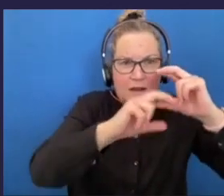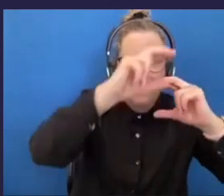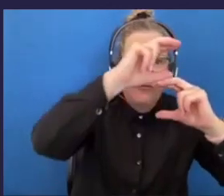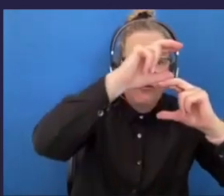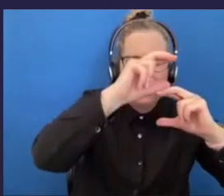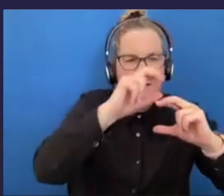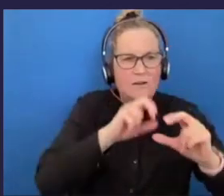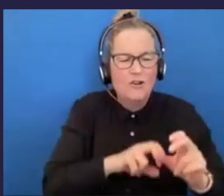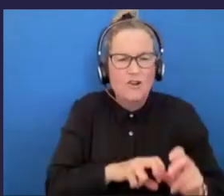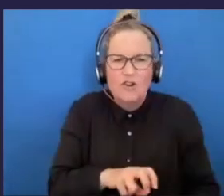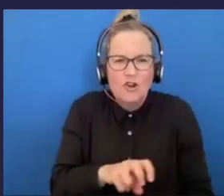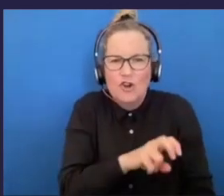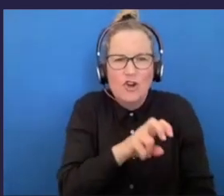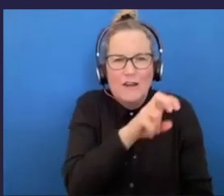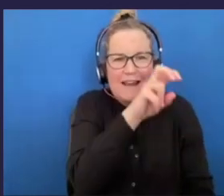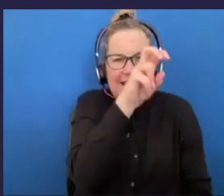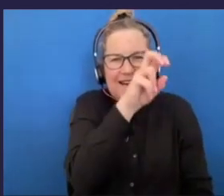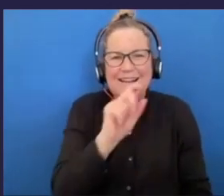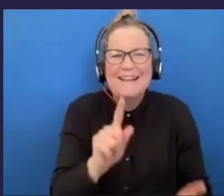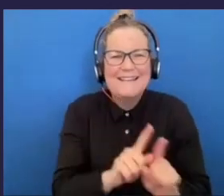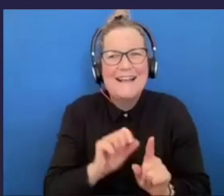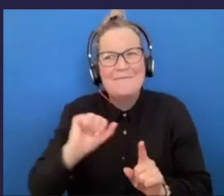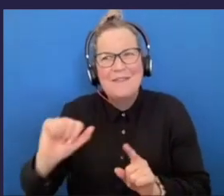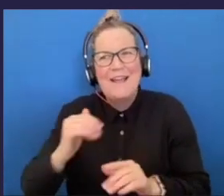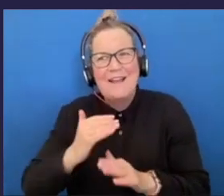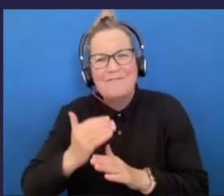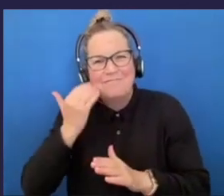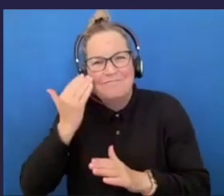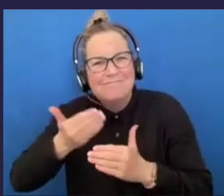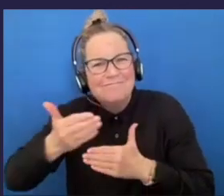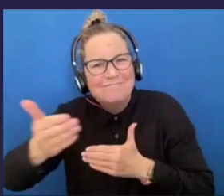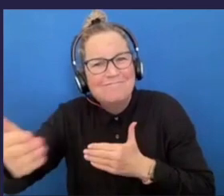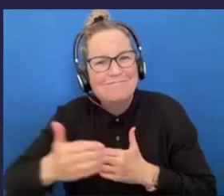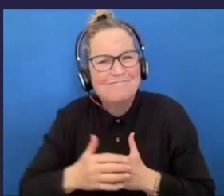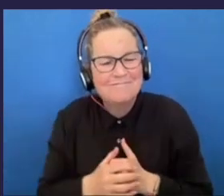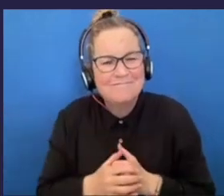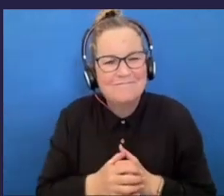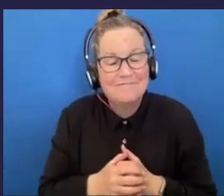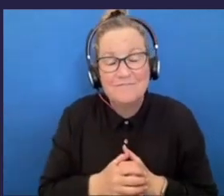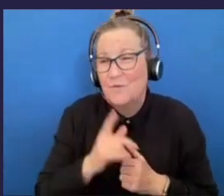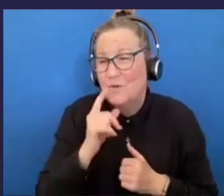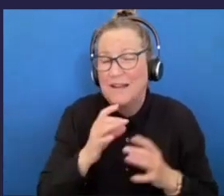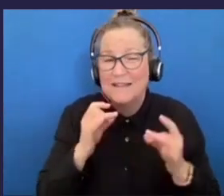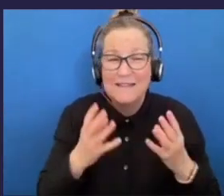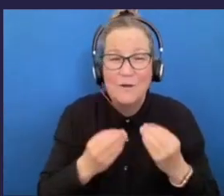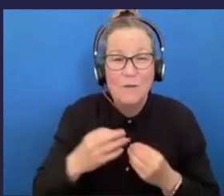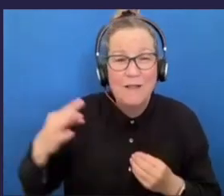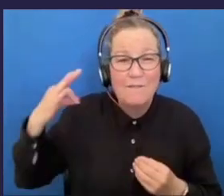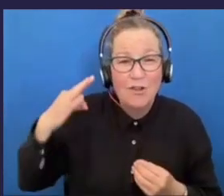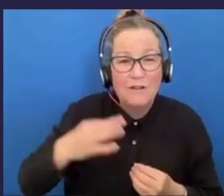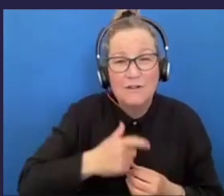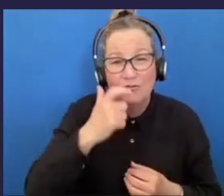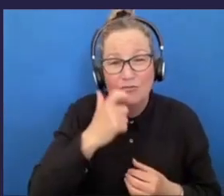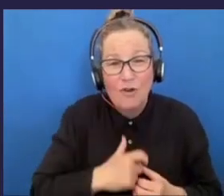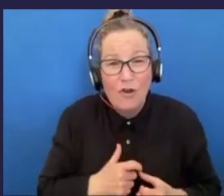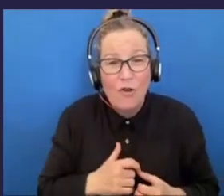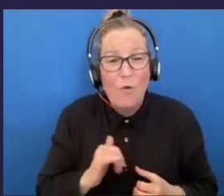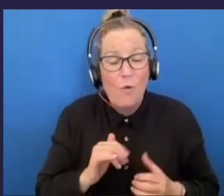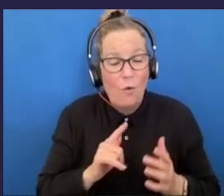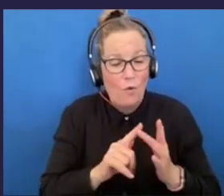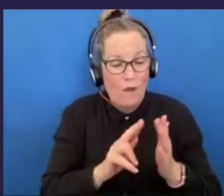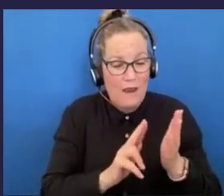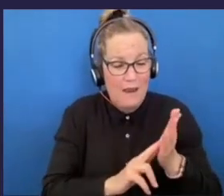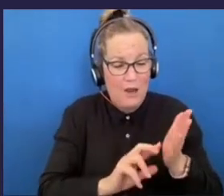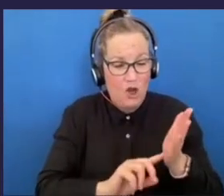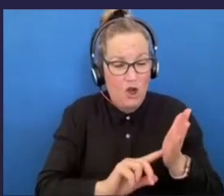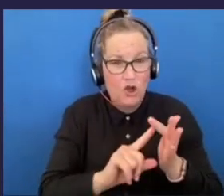building someone's career. And so it's okay to start with a volunteer role or an internship or a work experience.